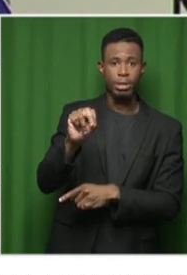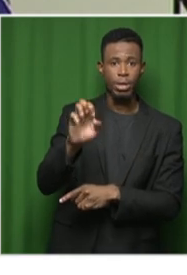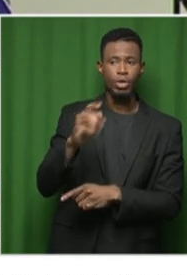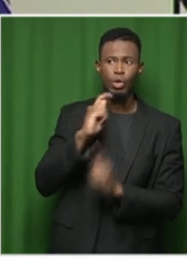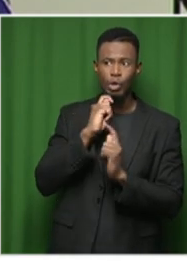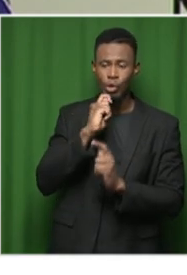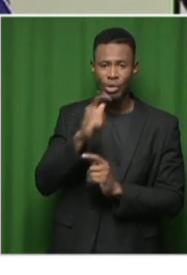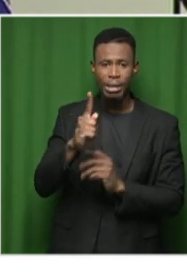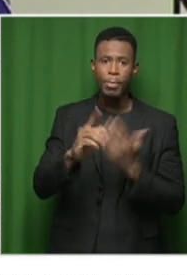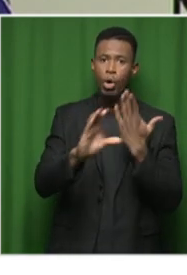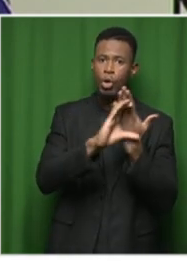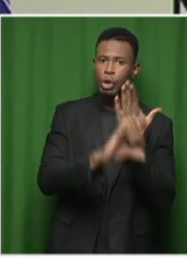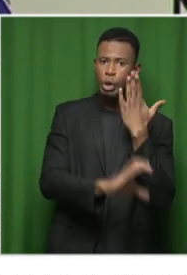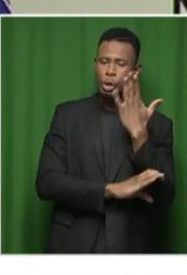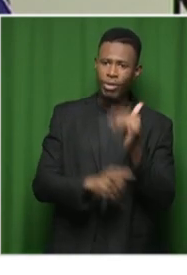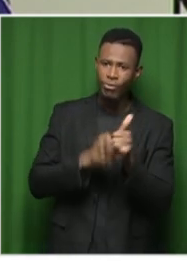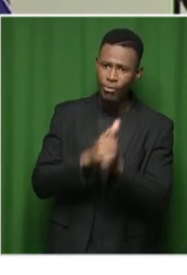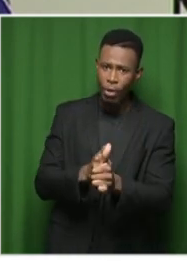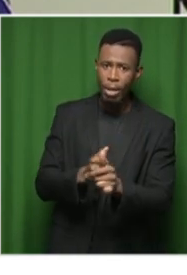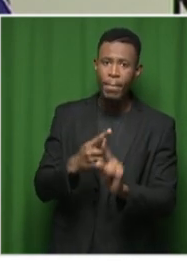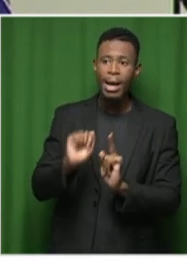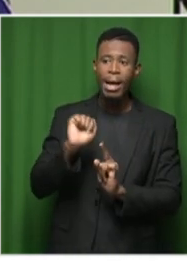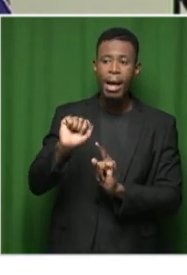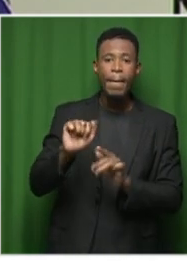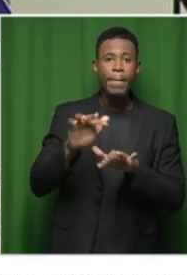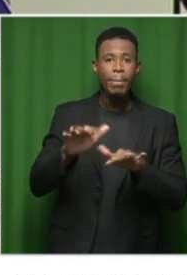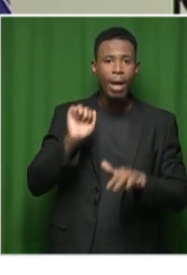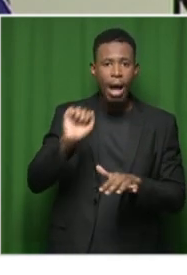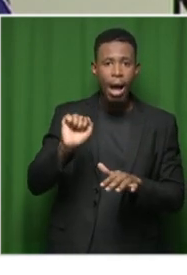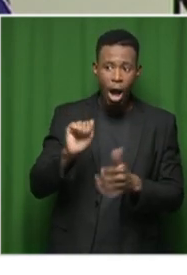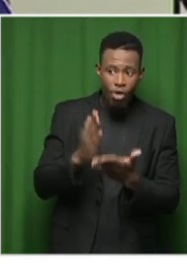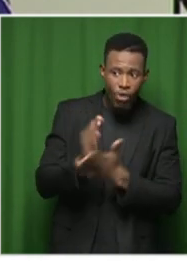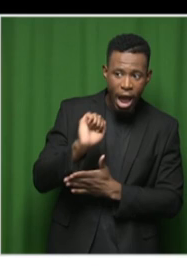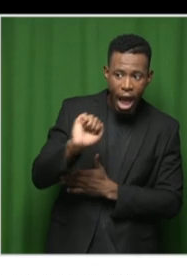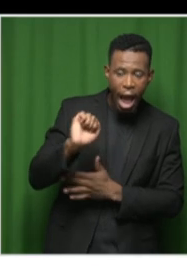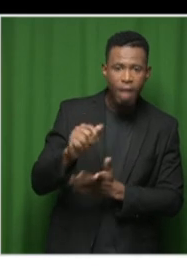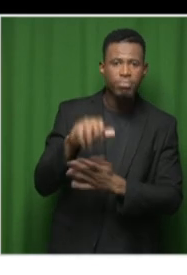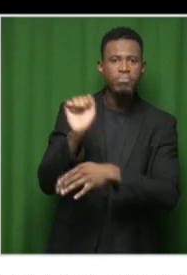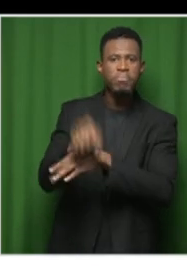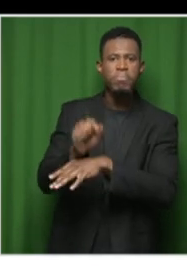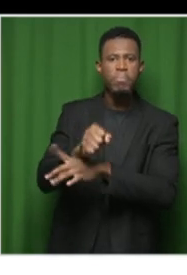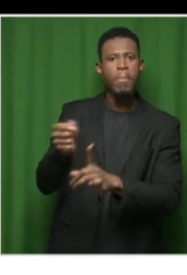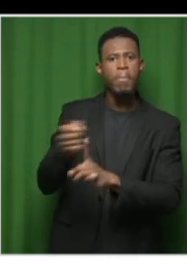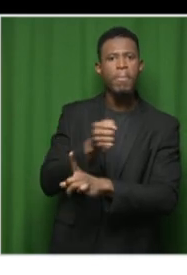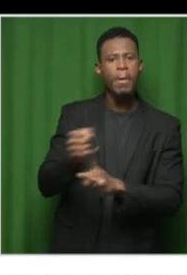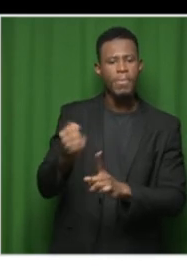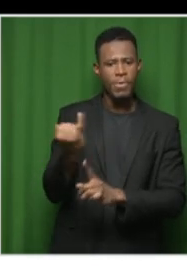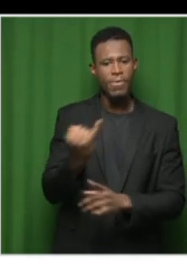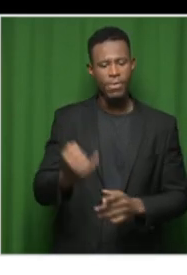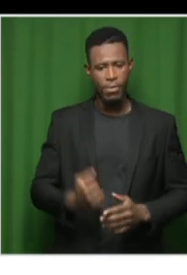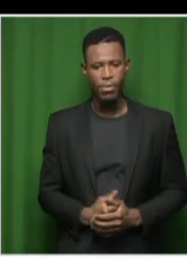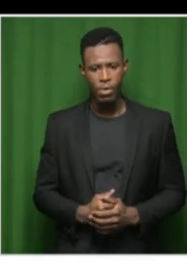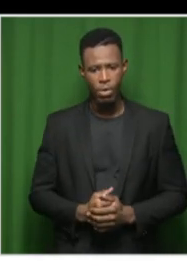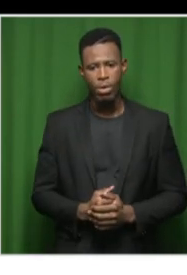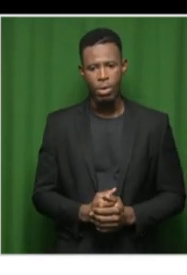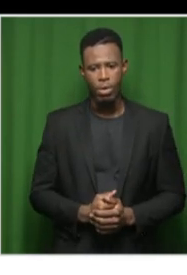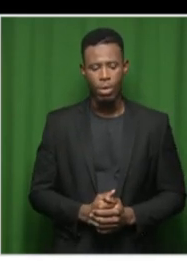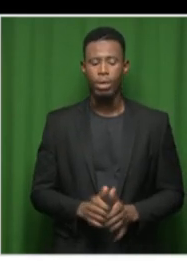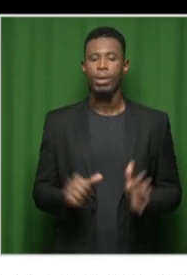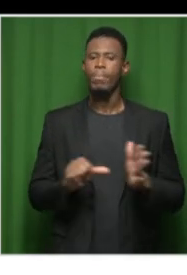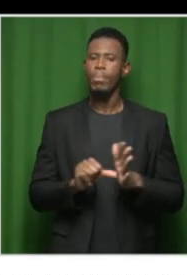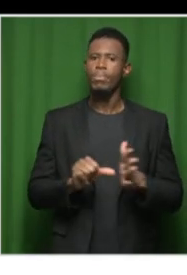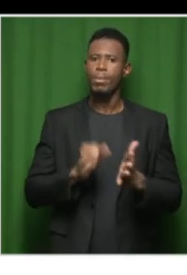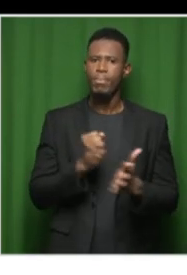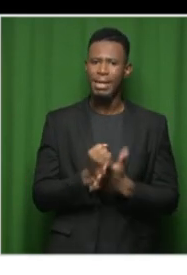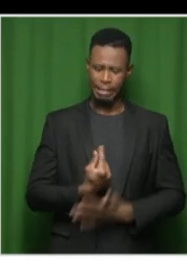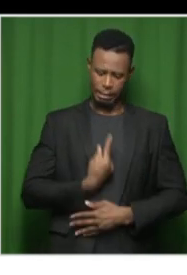whose rights were violated by his own people. We need to ask ourselves if we are